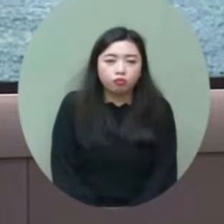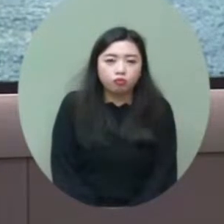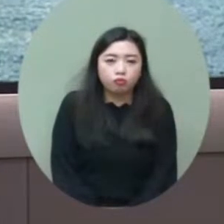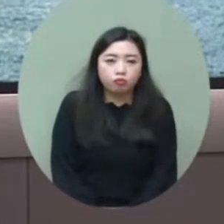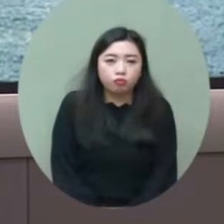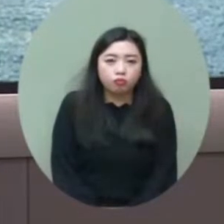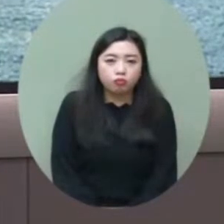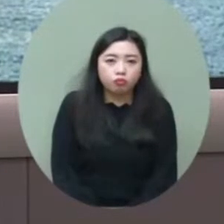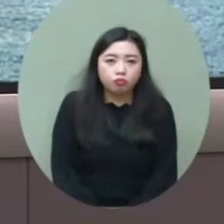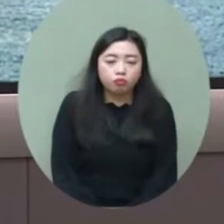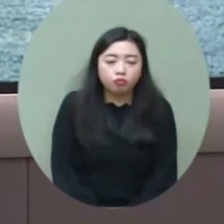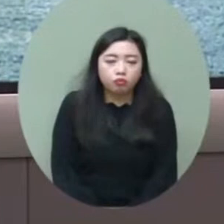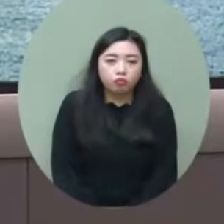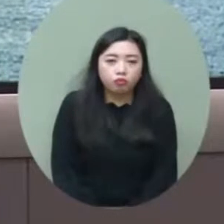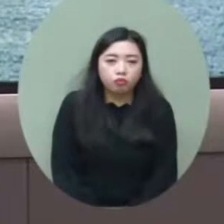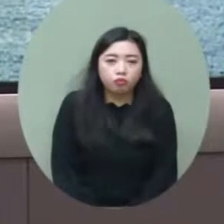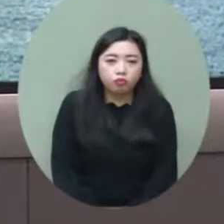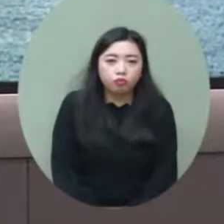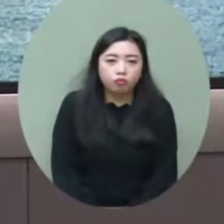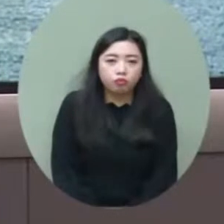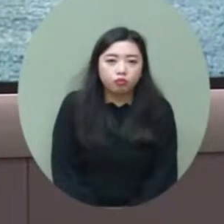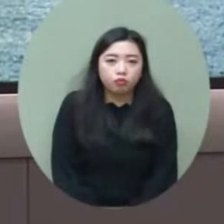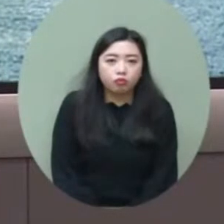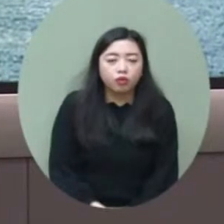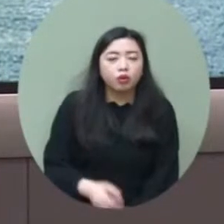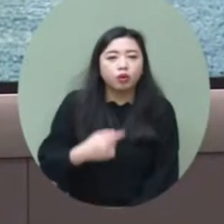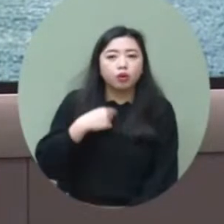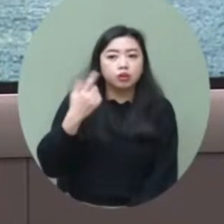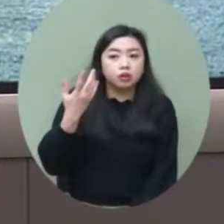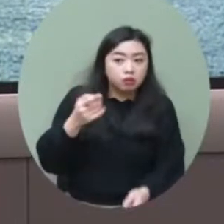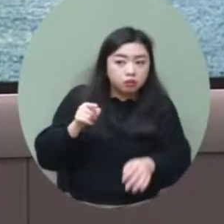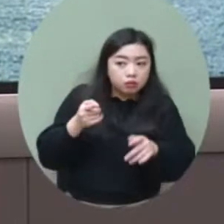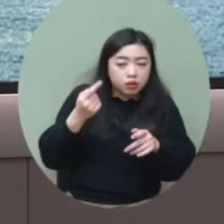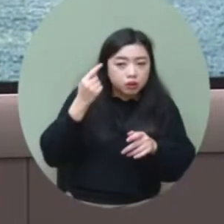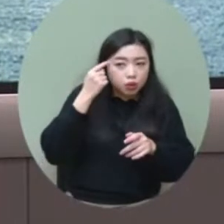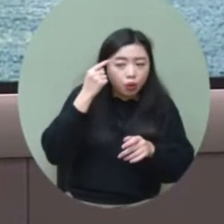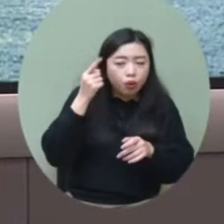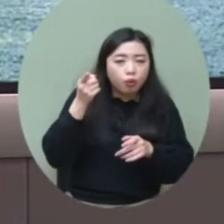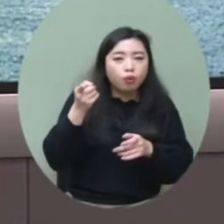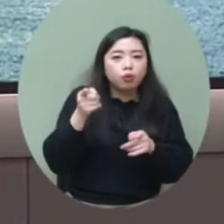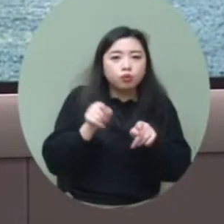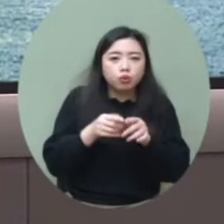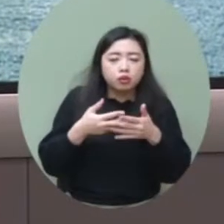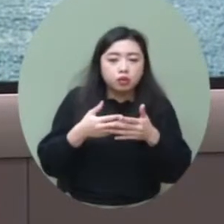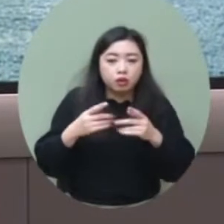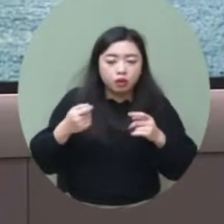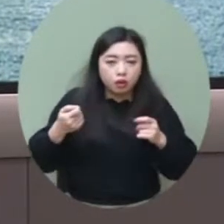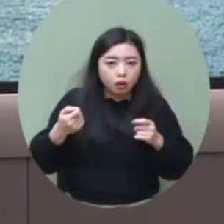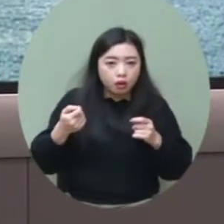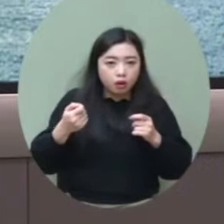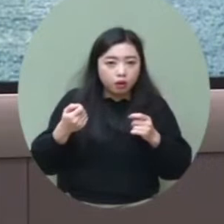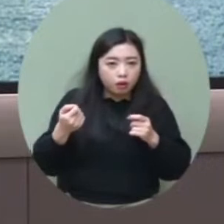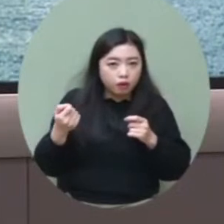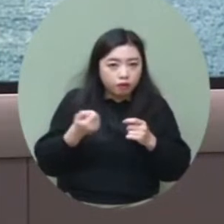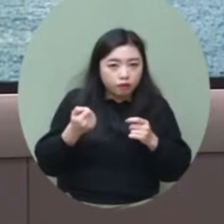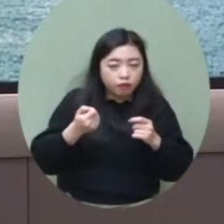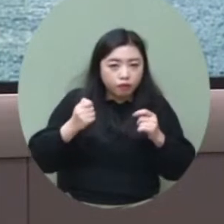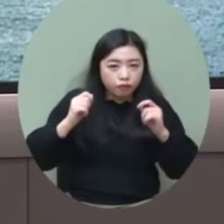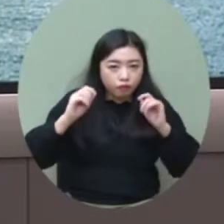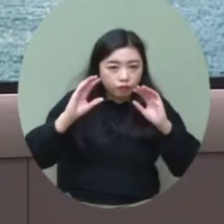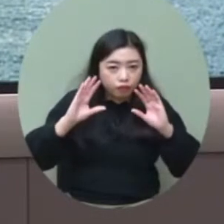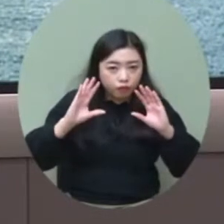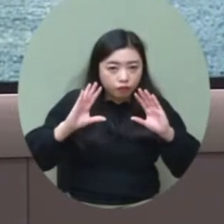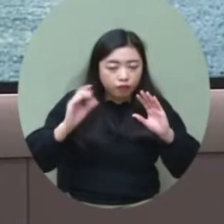shortcomings, we ask for your apologies. So we will do our best